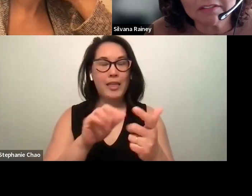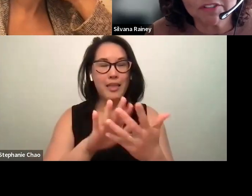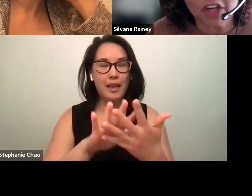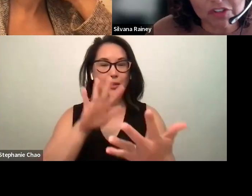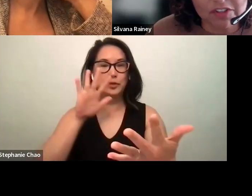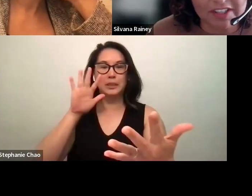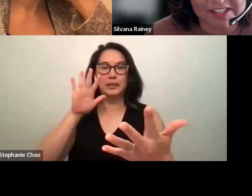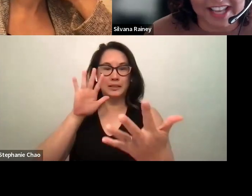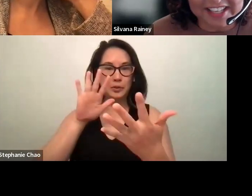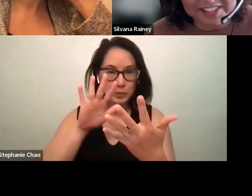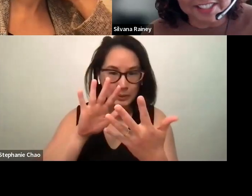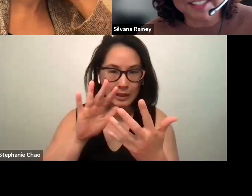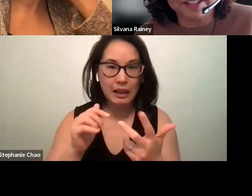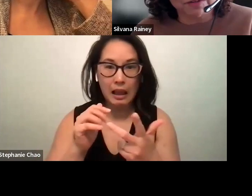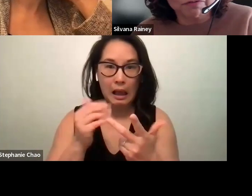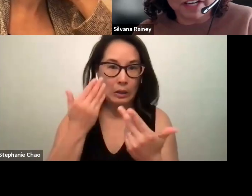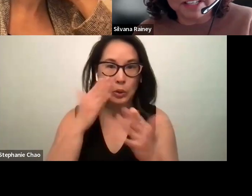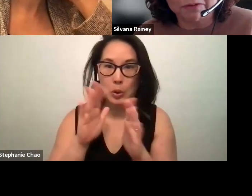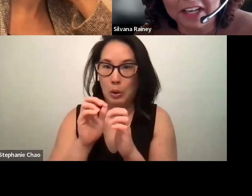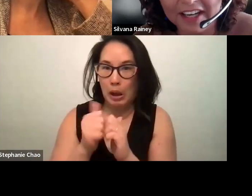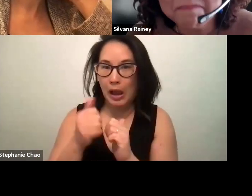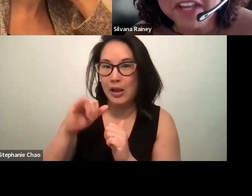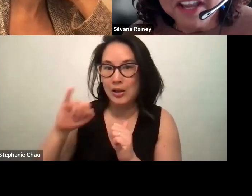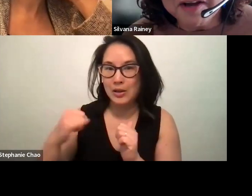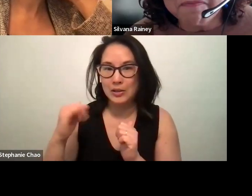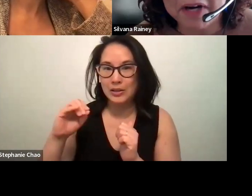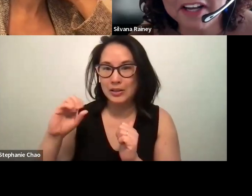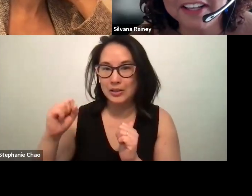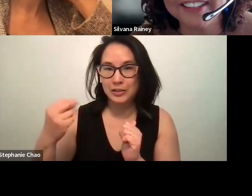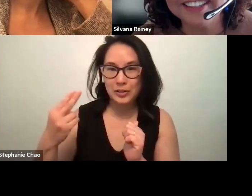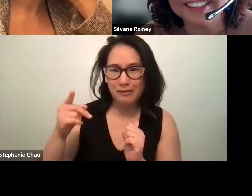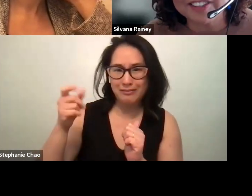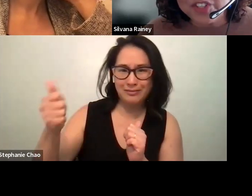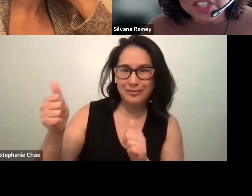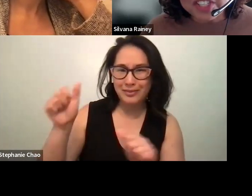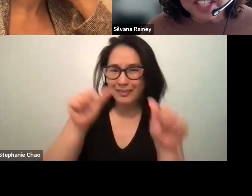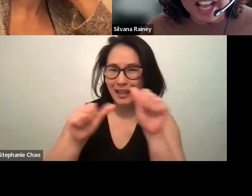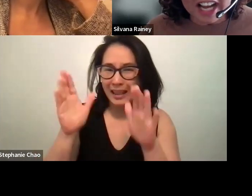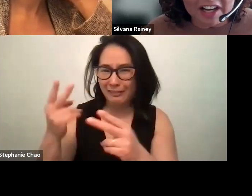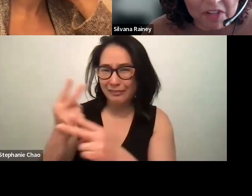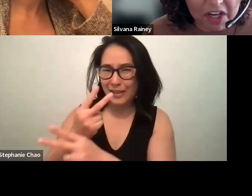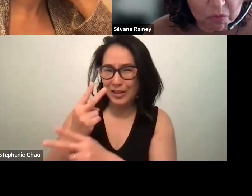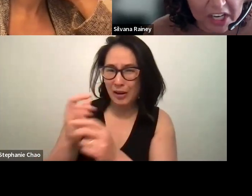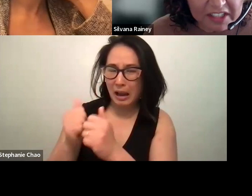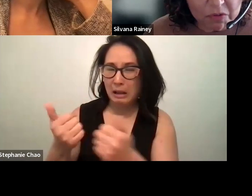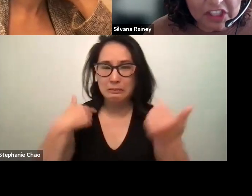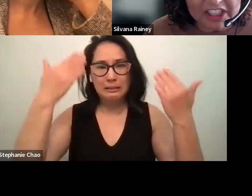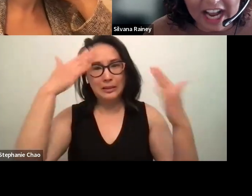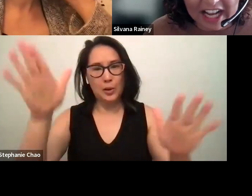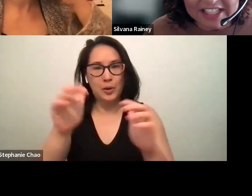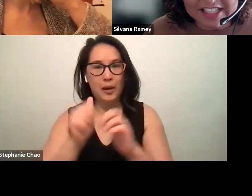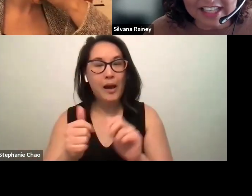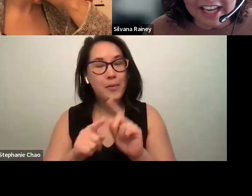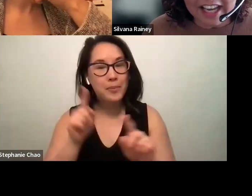do it. Josh is the scientist, and he will find a way. But, you know, just a way that we